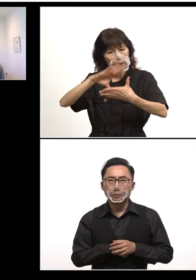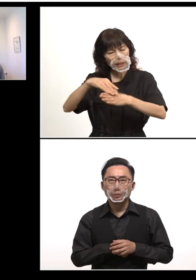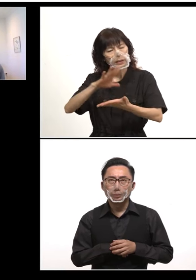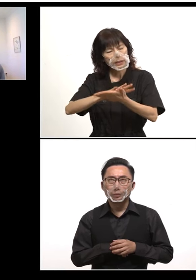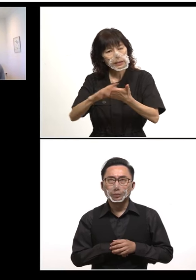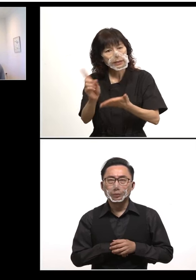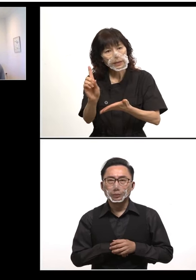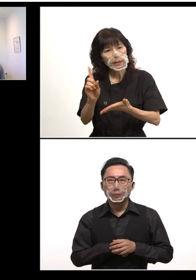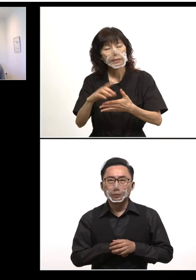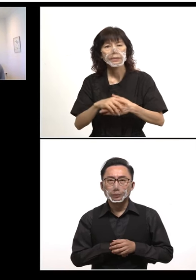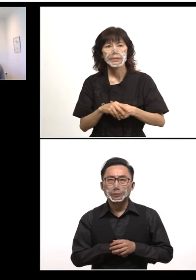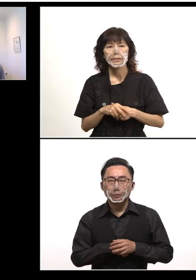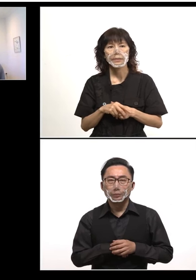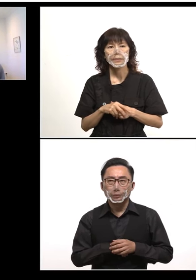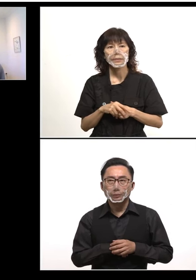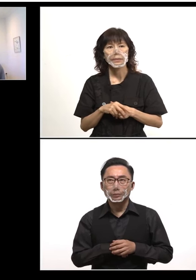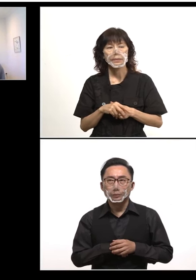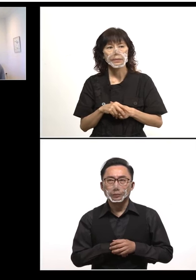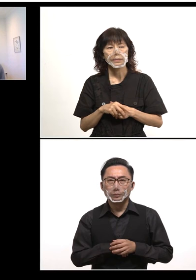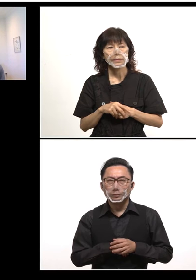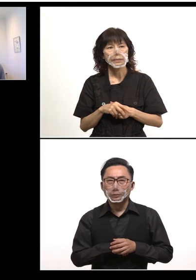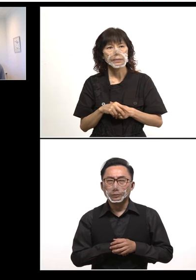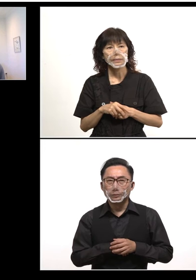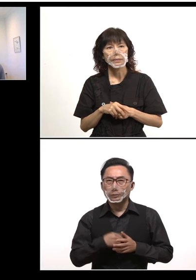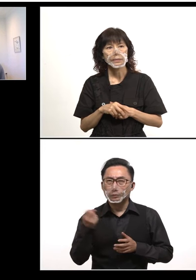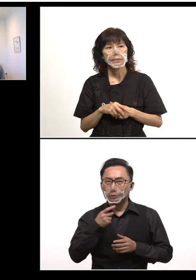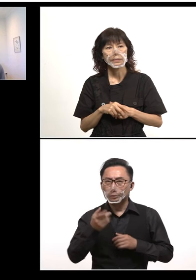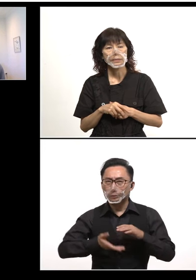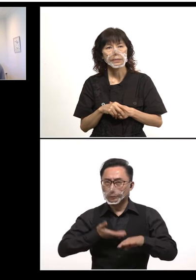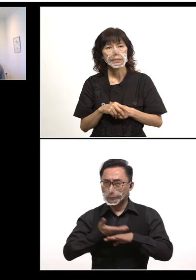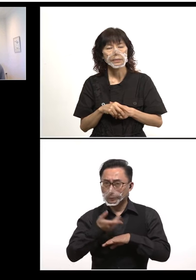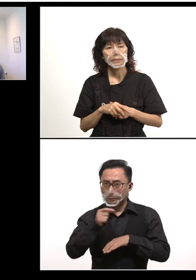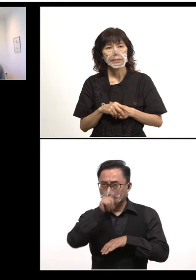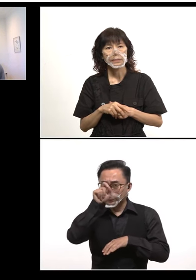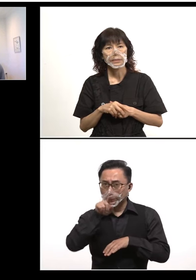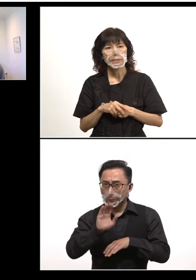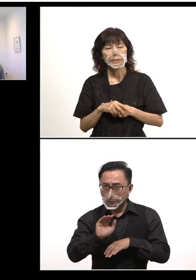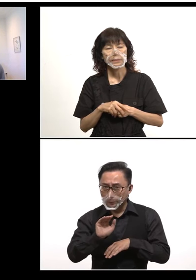Sorry, could you repeat that question? Yeah, it seems that there's like an internet, there's like internet issue, right?